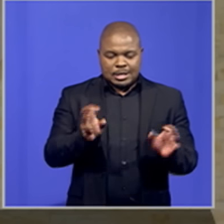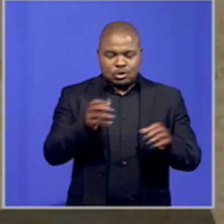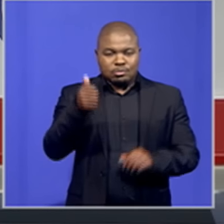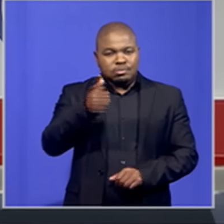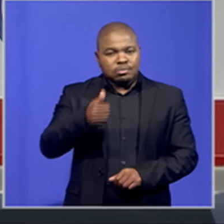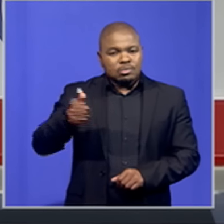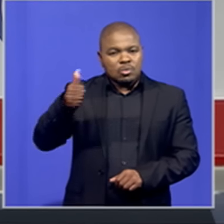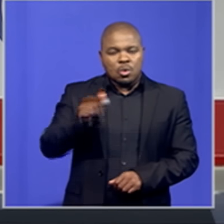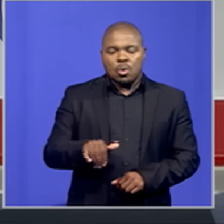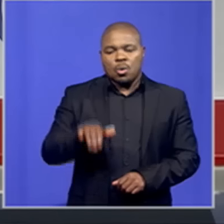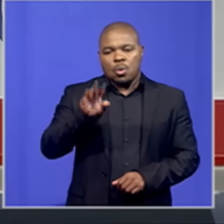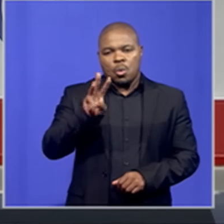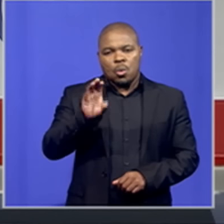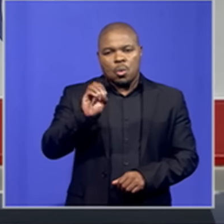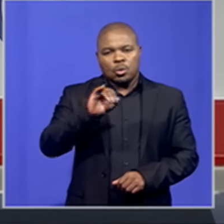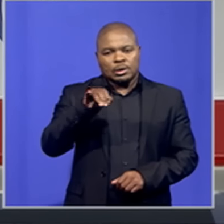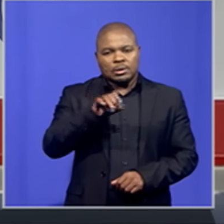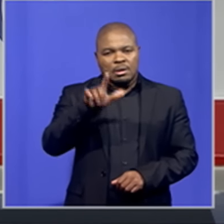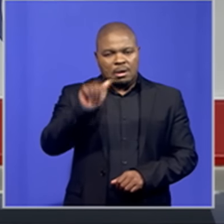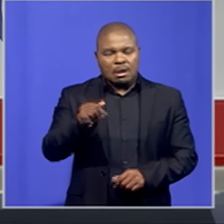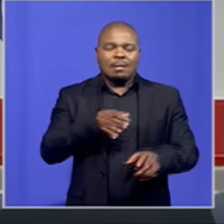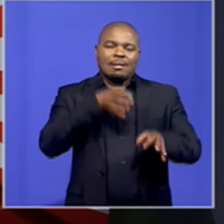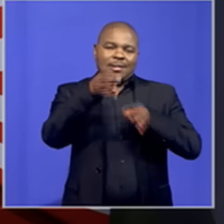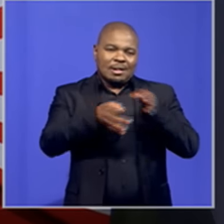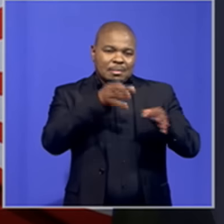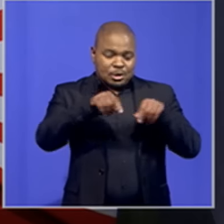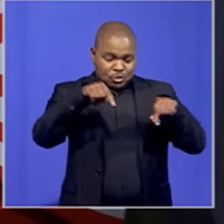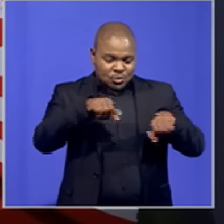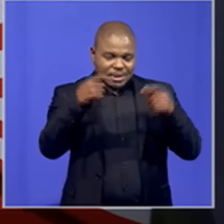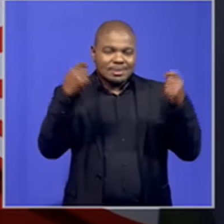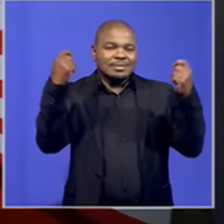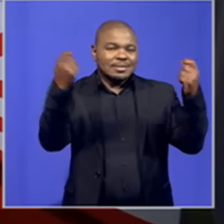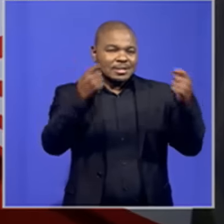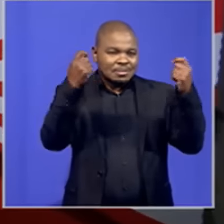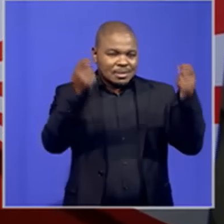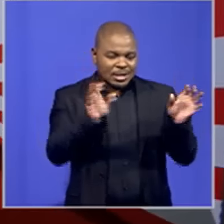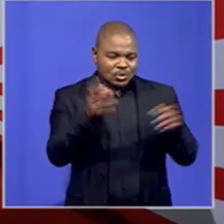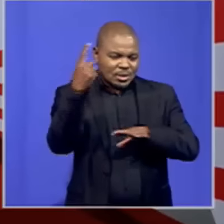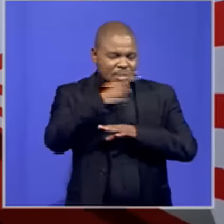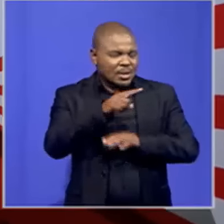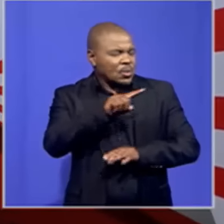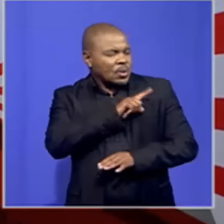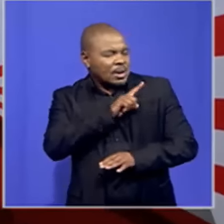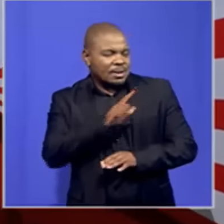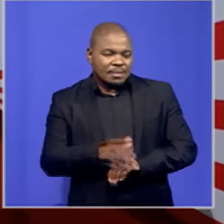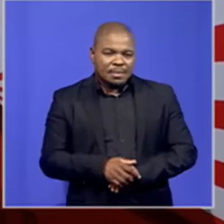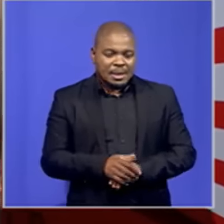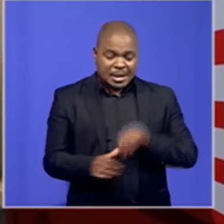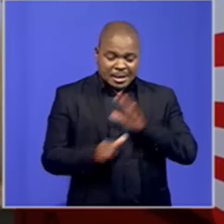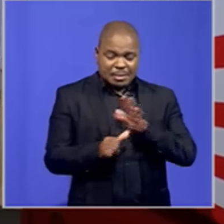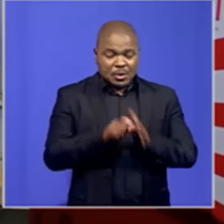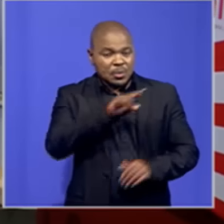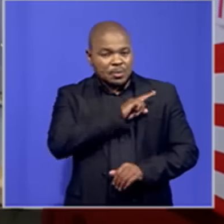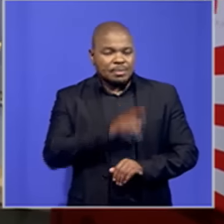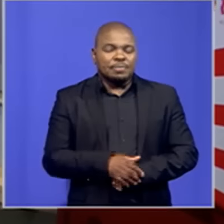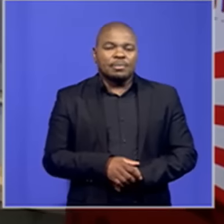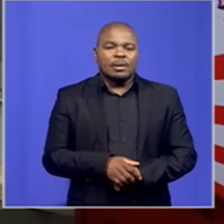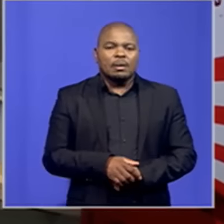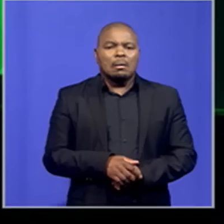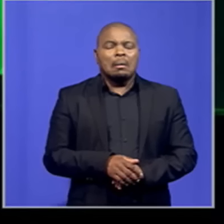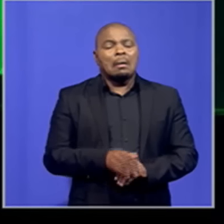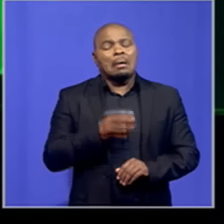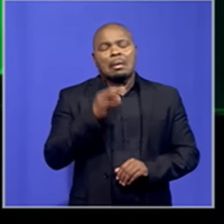Nada Wojela o bua ka ga botlhokwa jwa go keteka letsatsi leno la lefatshe la radio. We celebrate World Radio Day